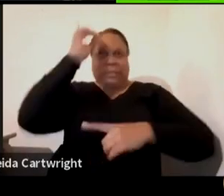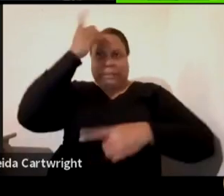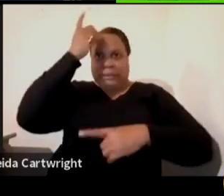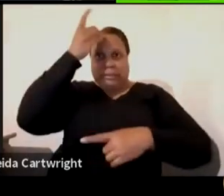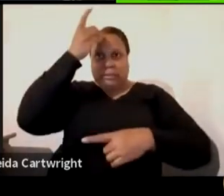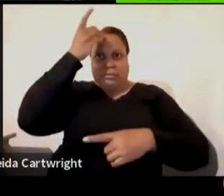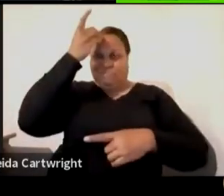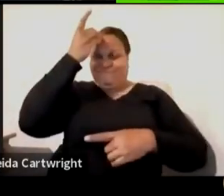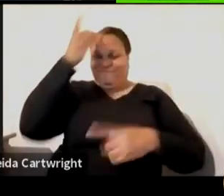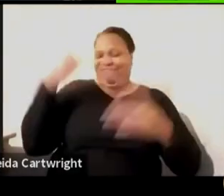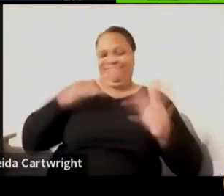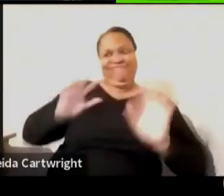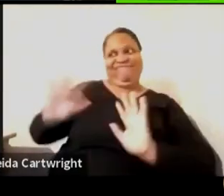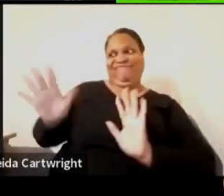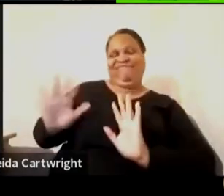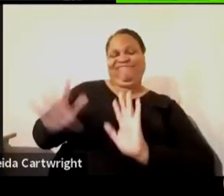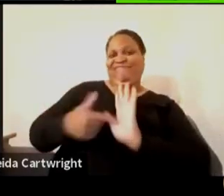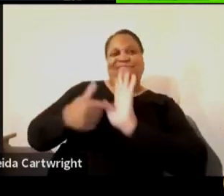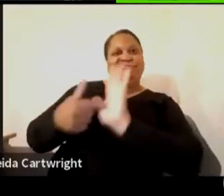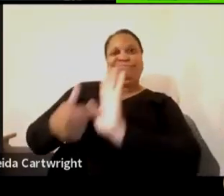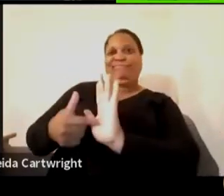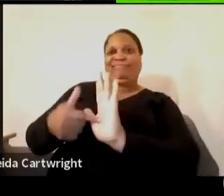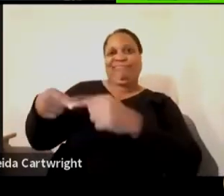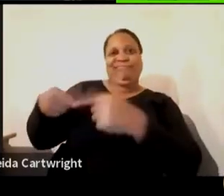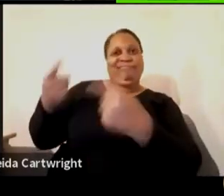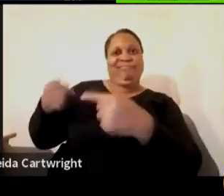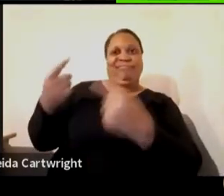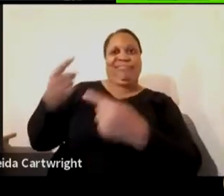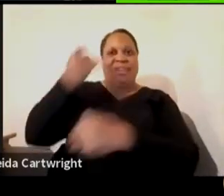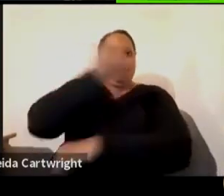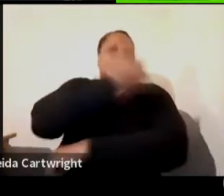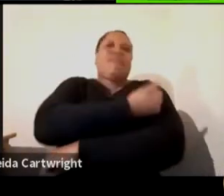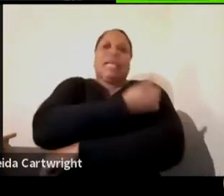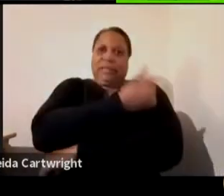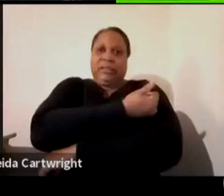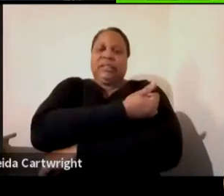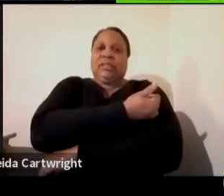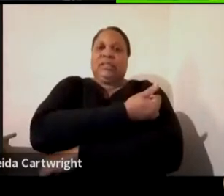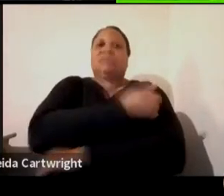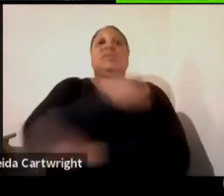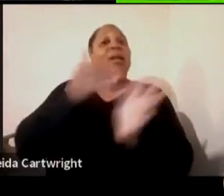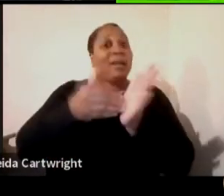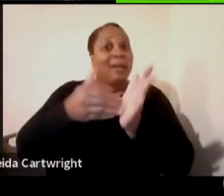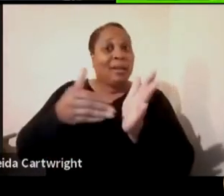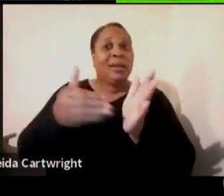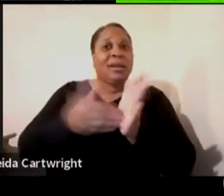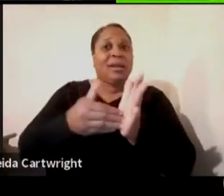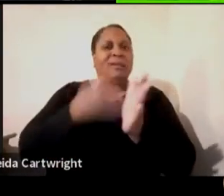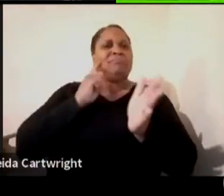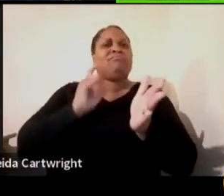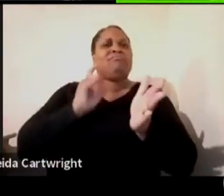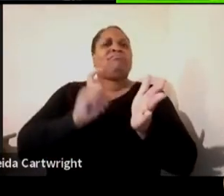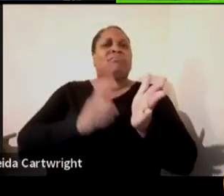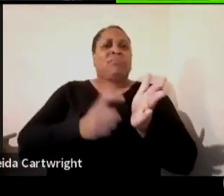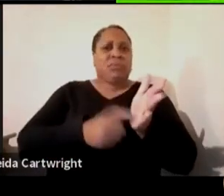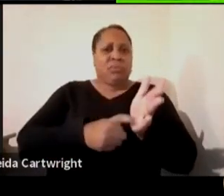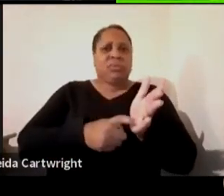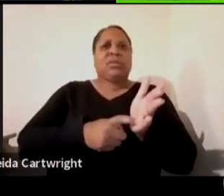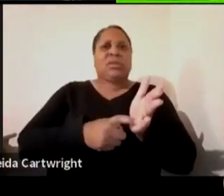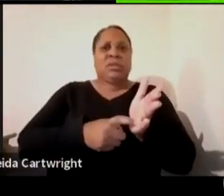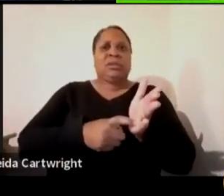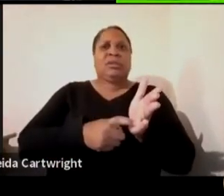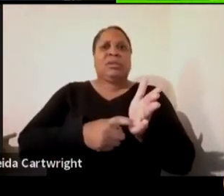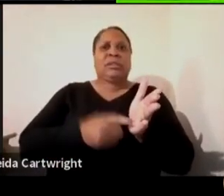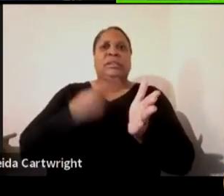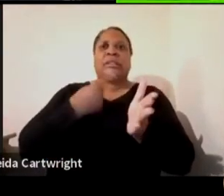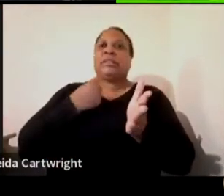be a contraindication for the vaccination. And again, this is recognizing the severe